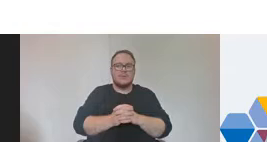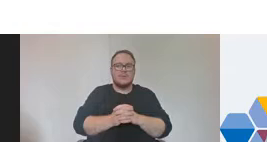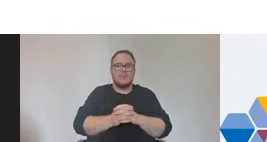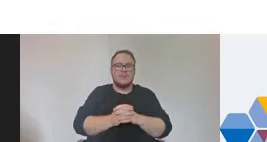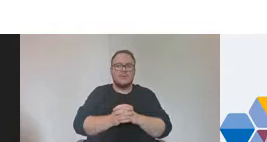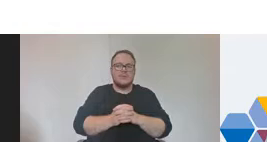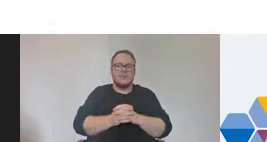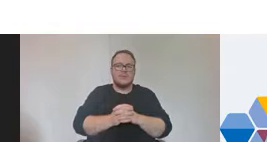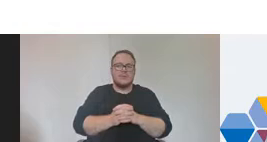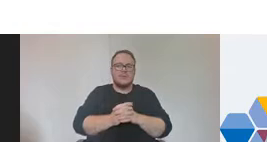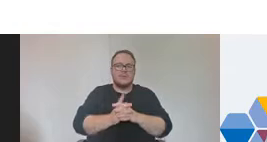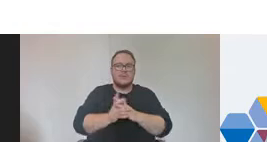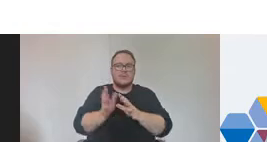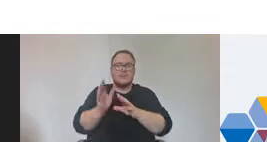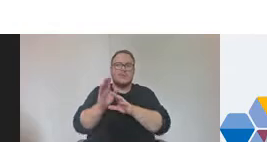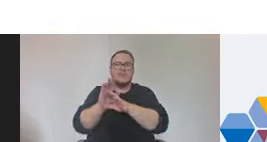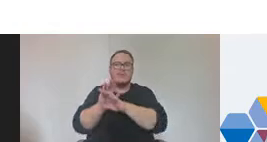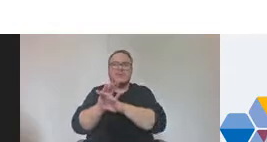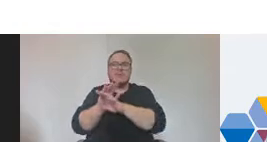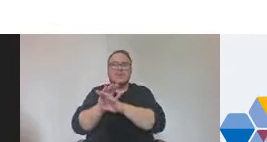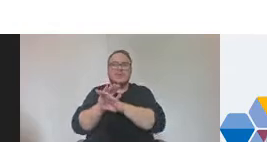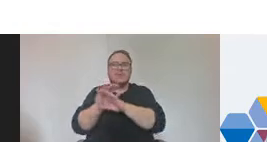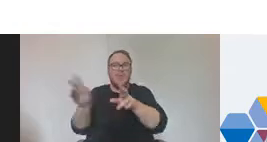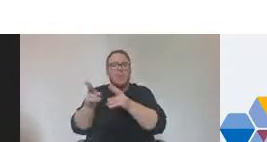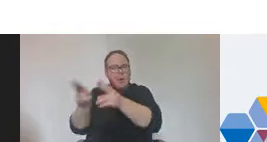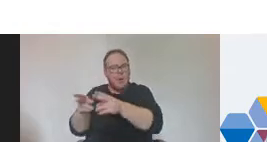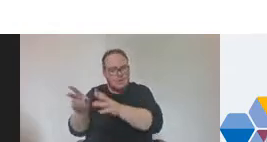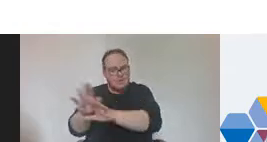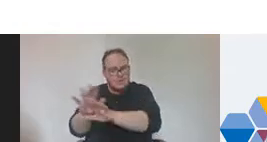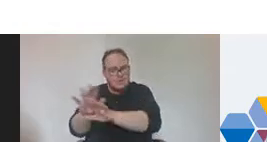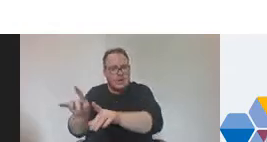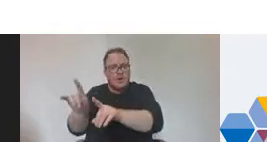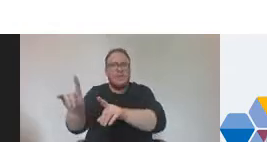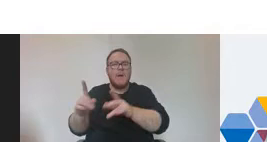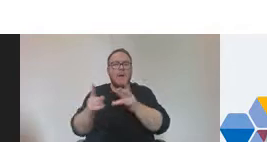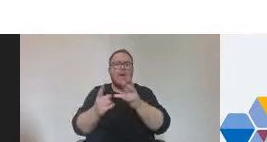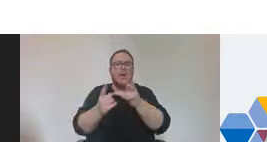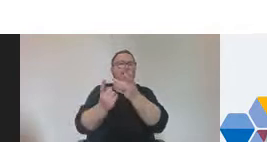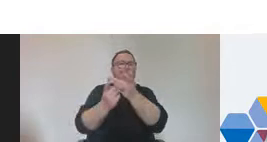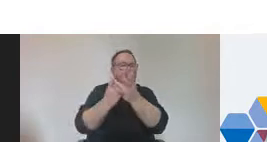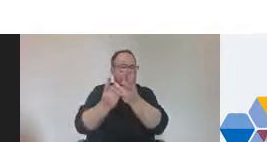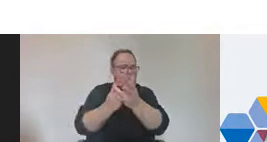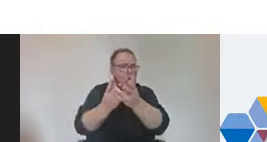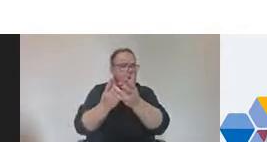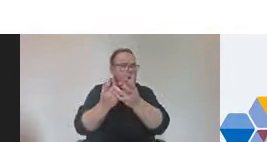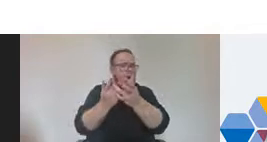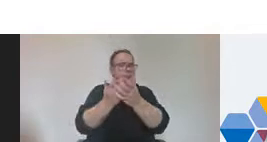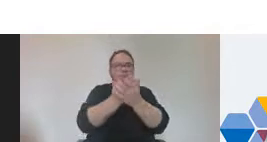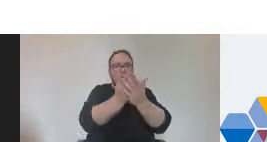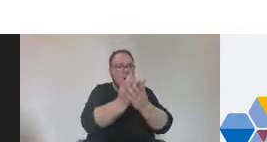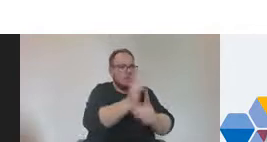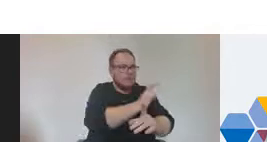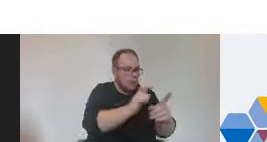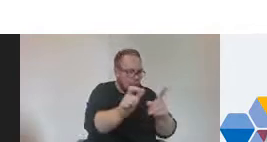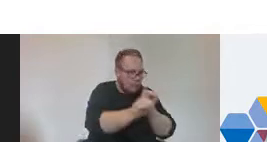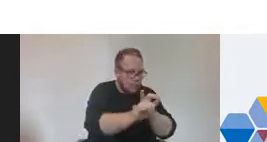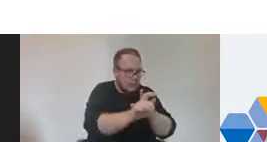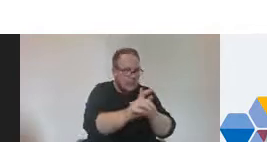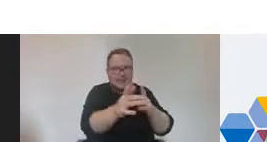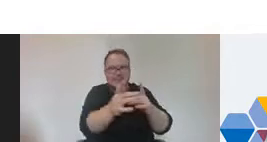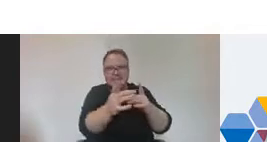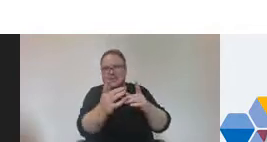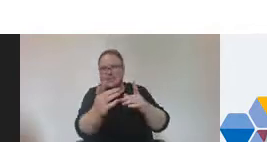and Midlands Partnership Foundation Trust, but also other parts of the community, our third